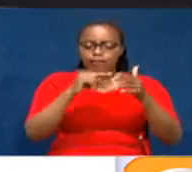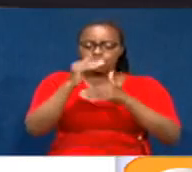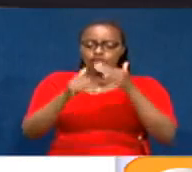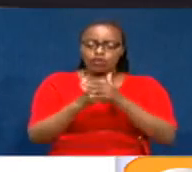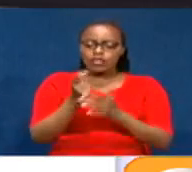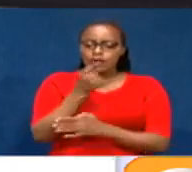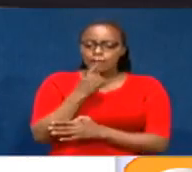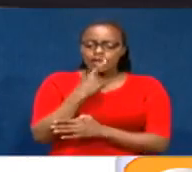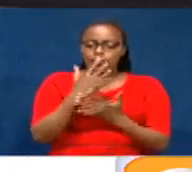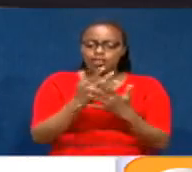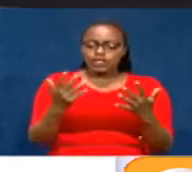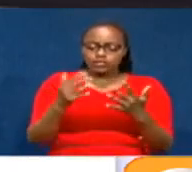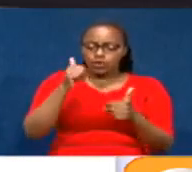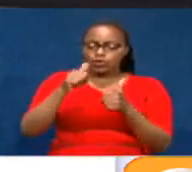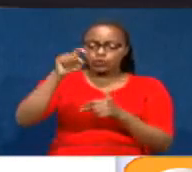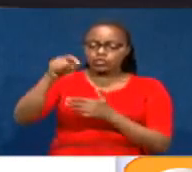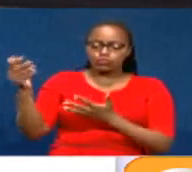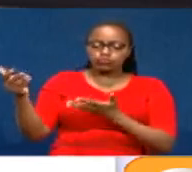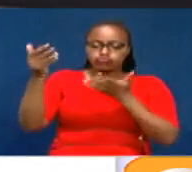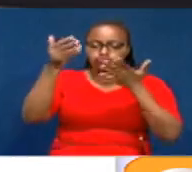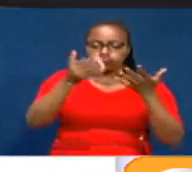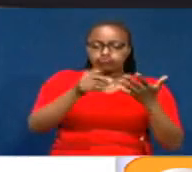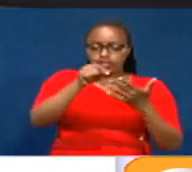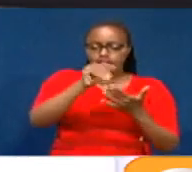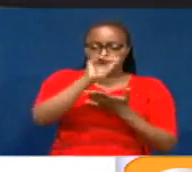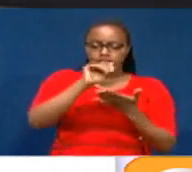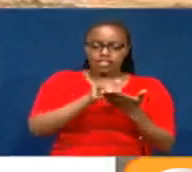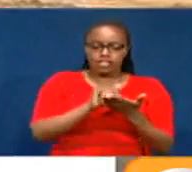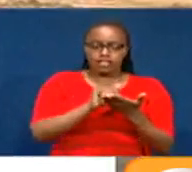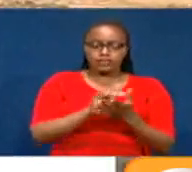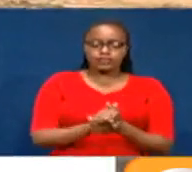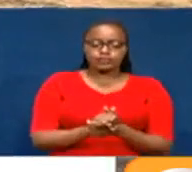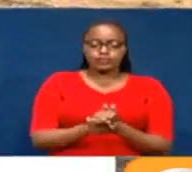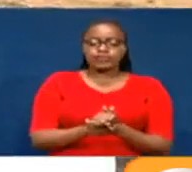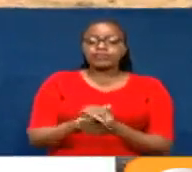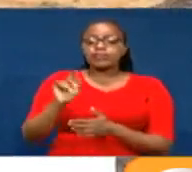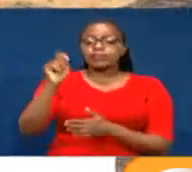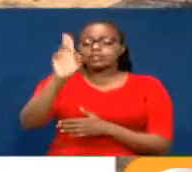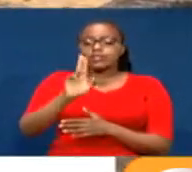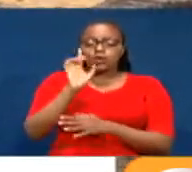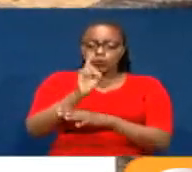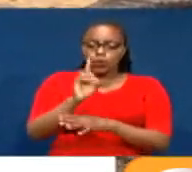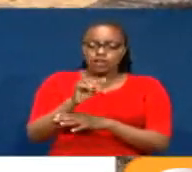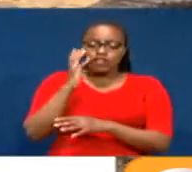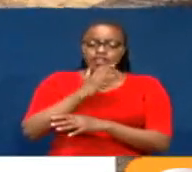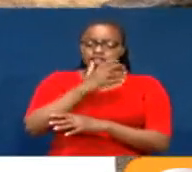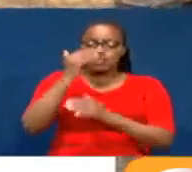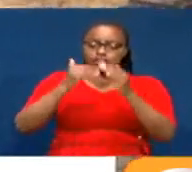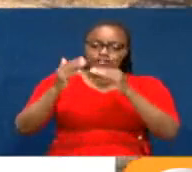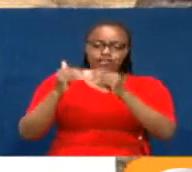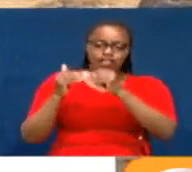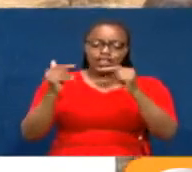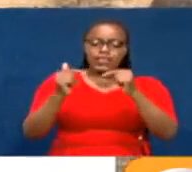all medical supplies destined to this facility. Uhuru warning a section of Kenyatta University